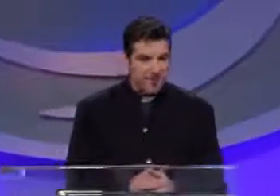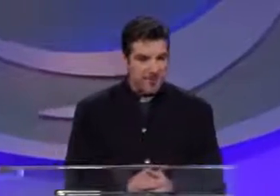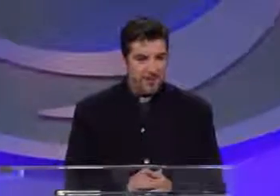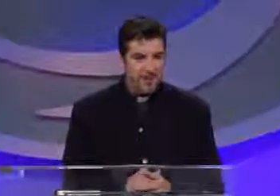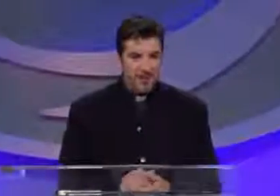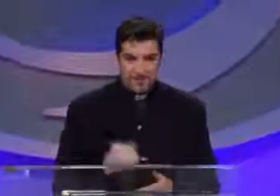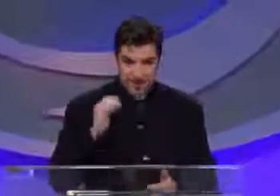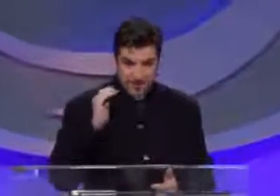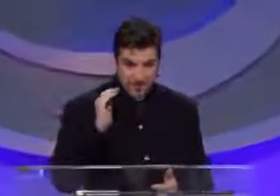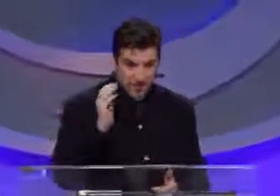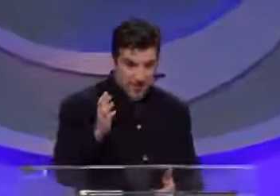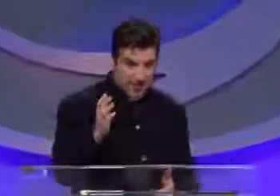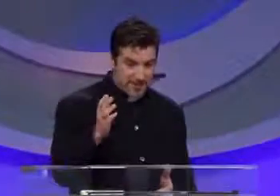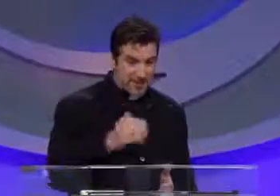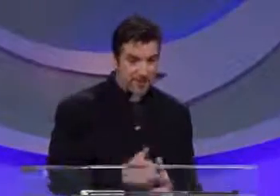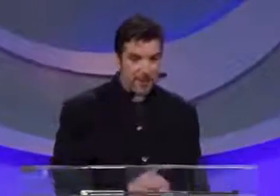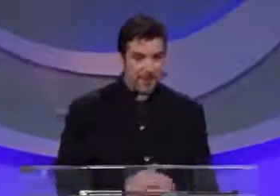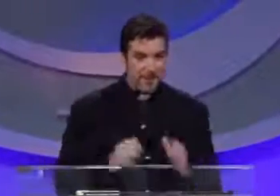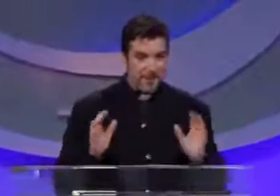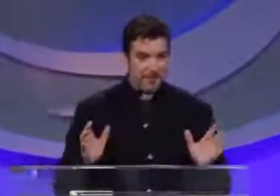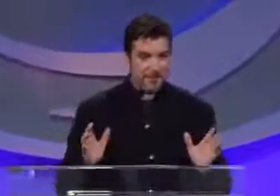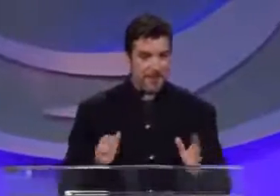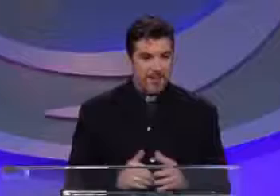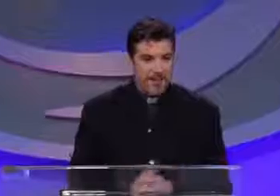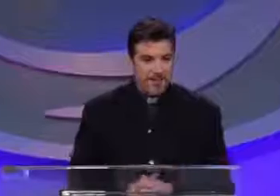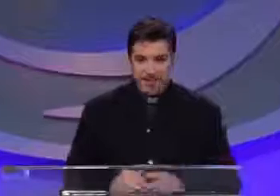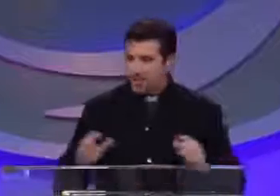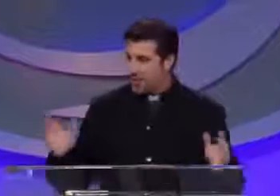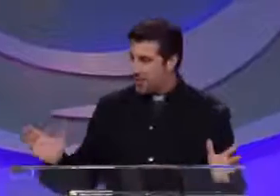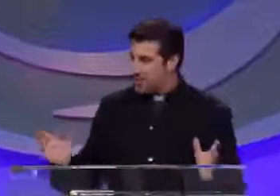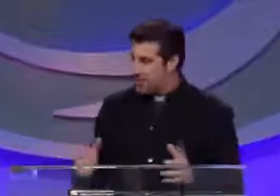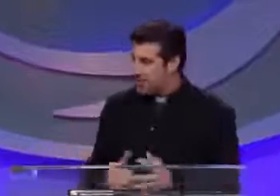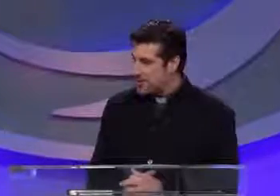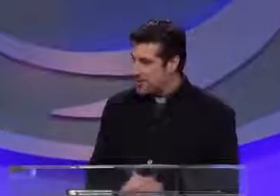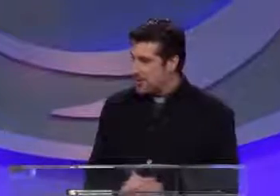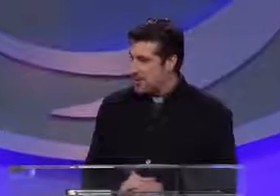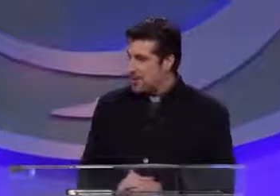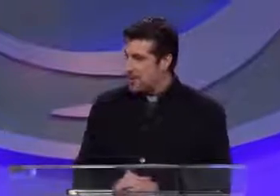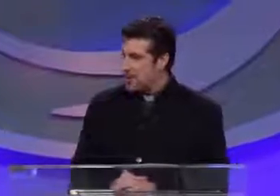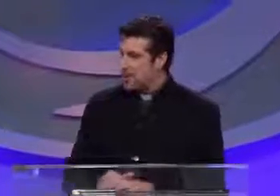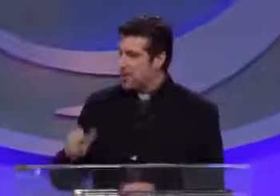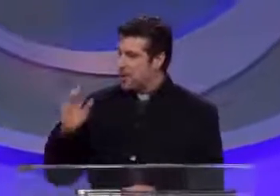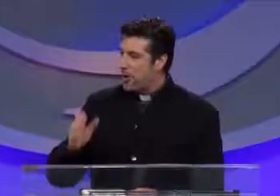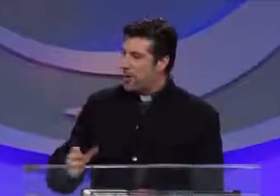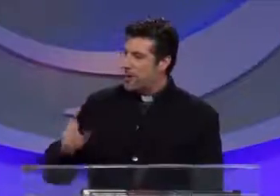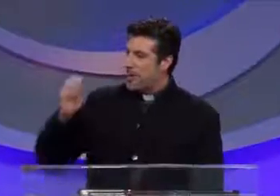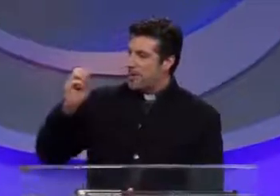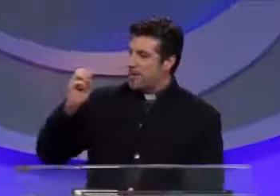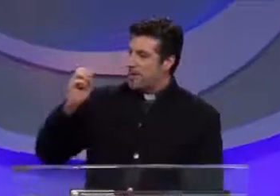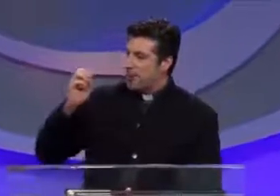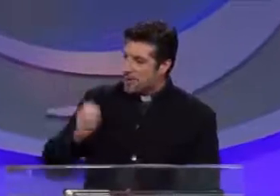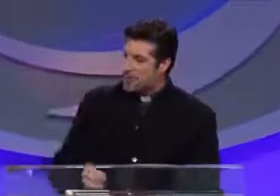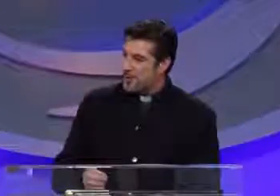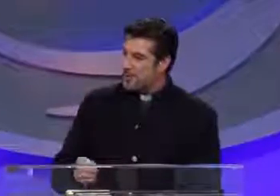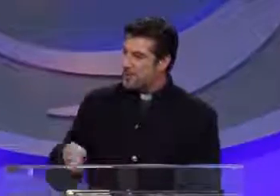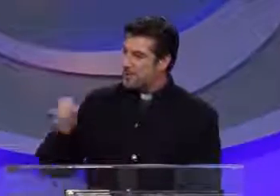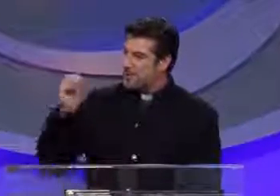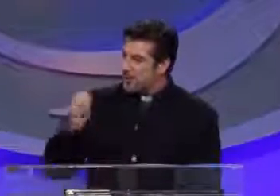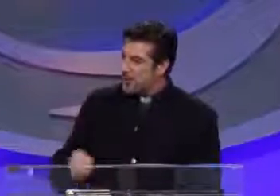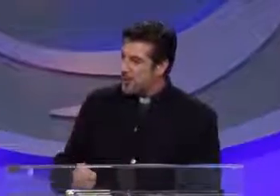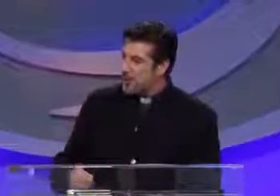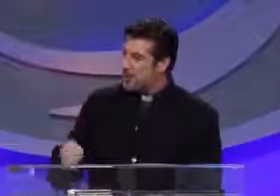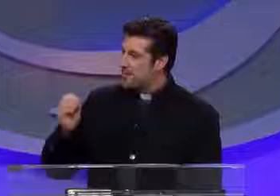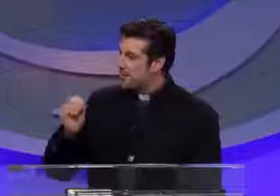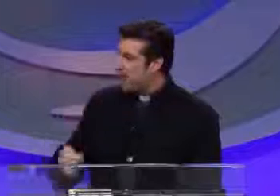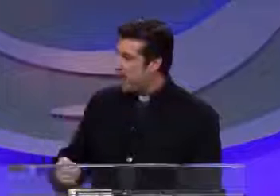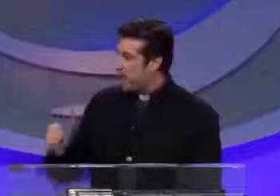into places. In fact, I prefer to sit at the back, out of the lights, so I can enjoy the service. But God orchestrated